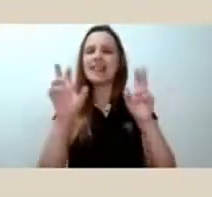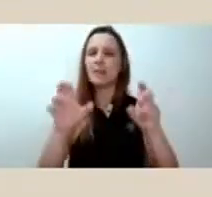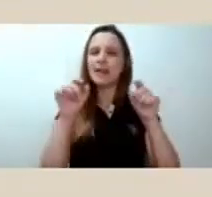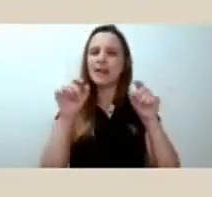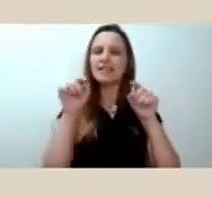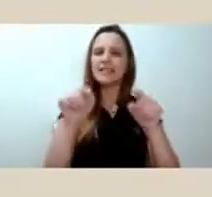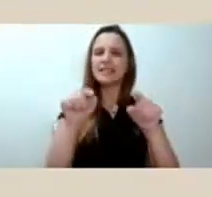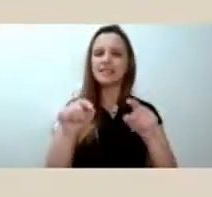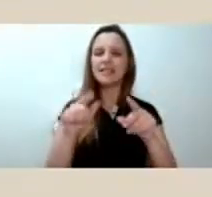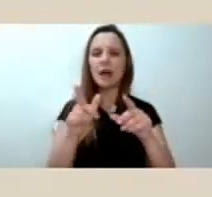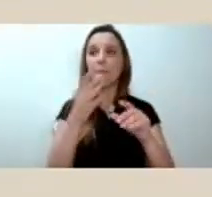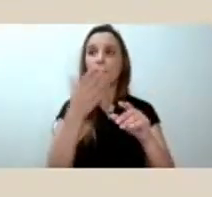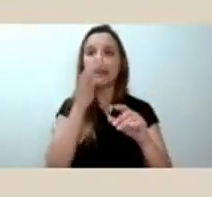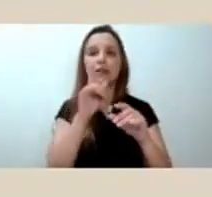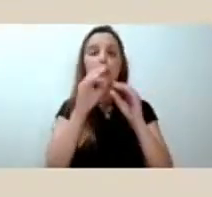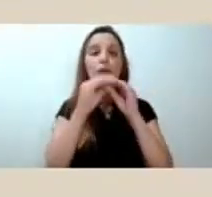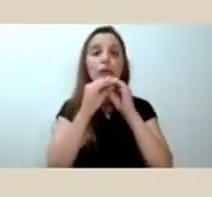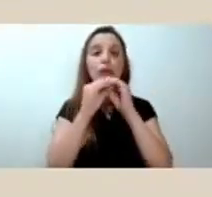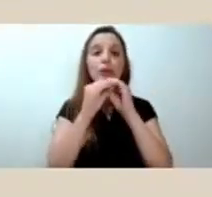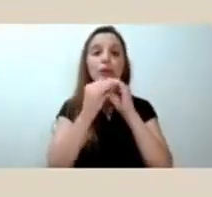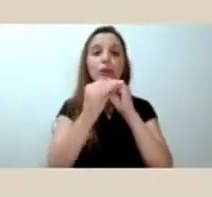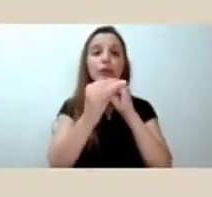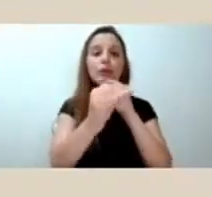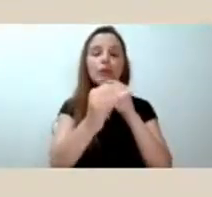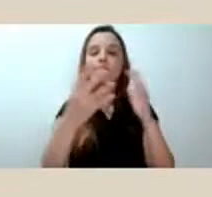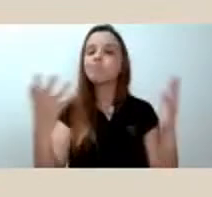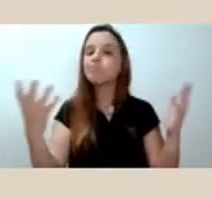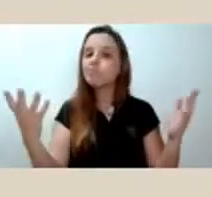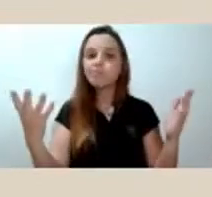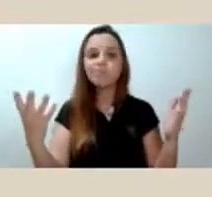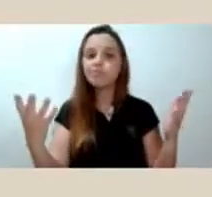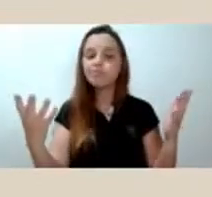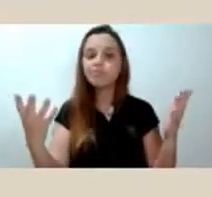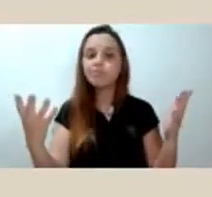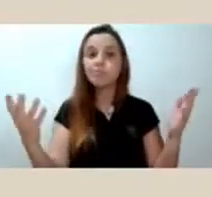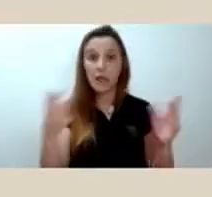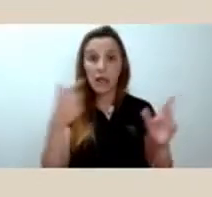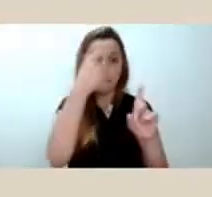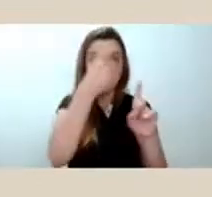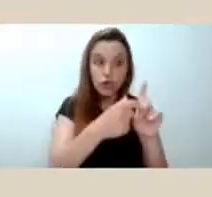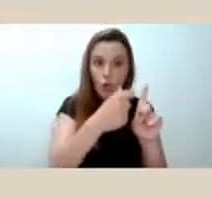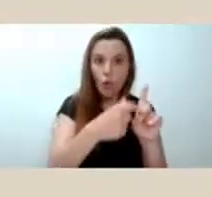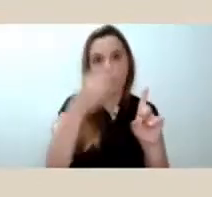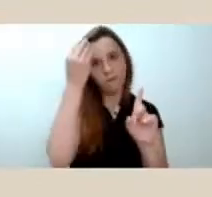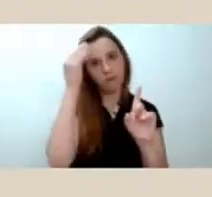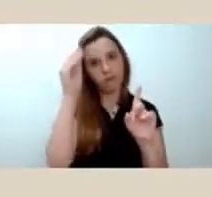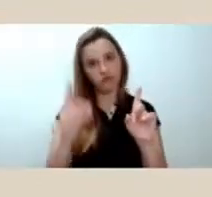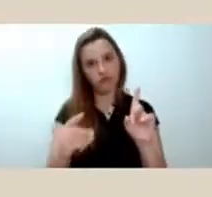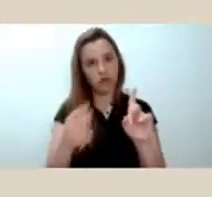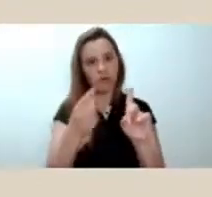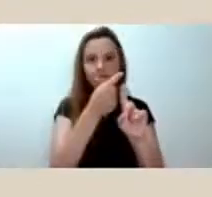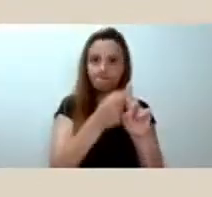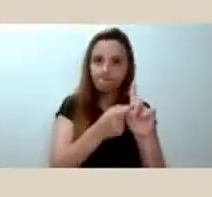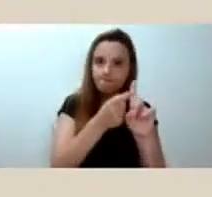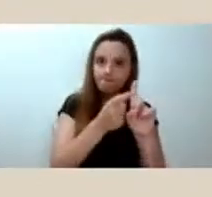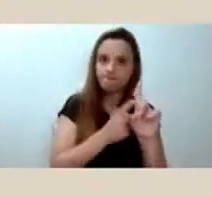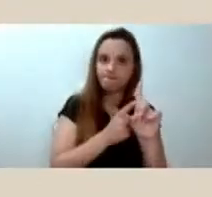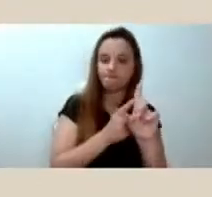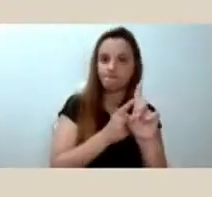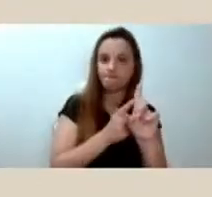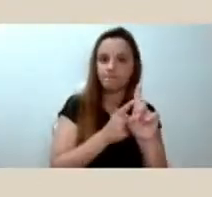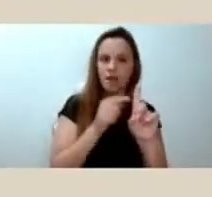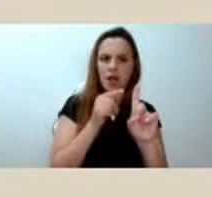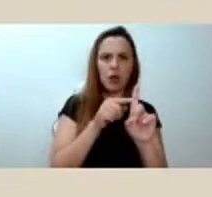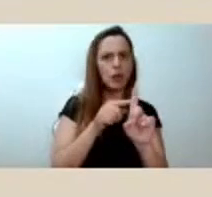that is, or agent, that is the teacher, right? So the teacher, we know that there's evidence on that. The teacher plays a major